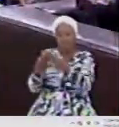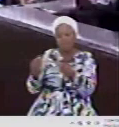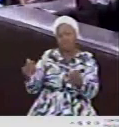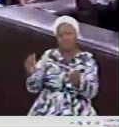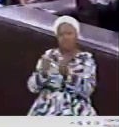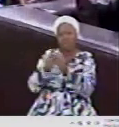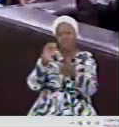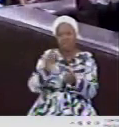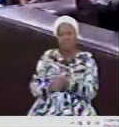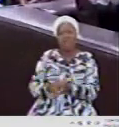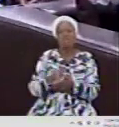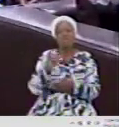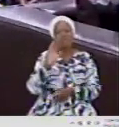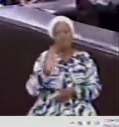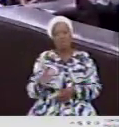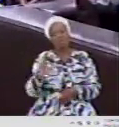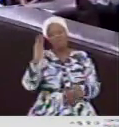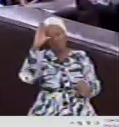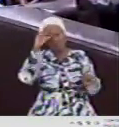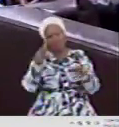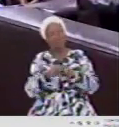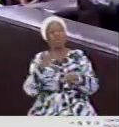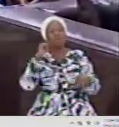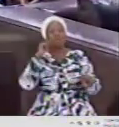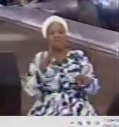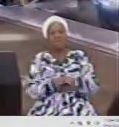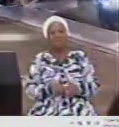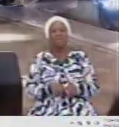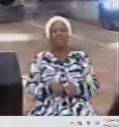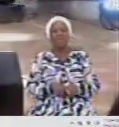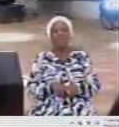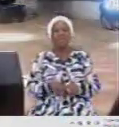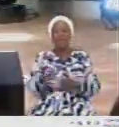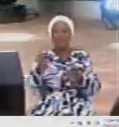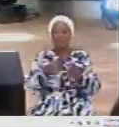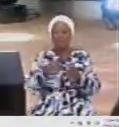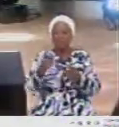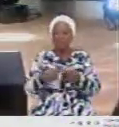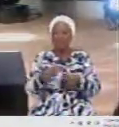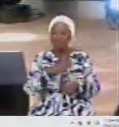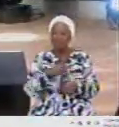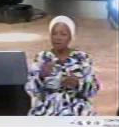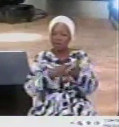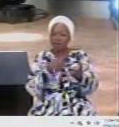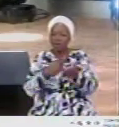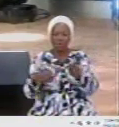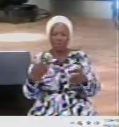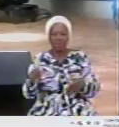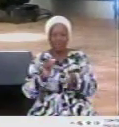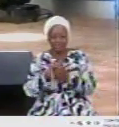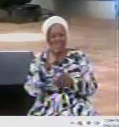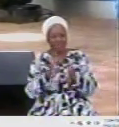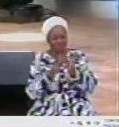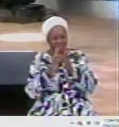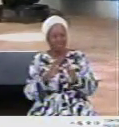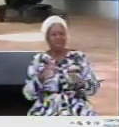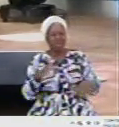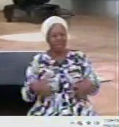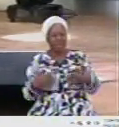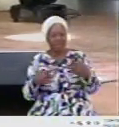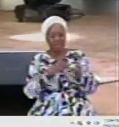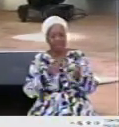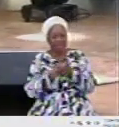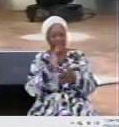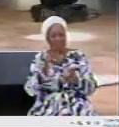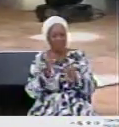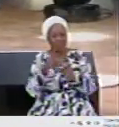and that. Leave your gift, go reconcile with your brother who has something to give. That's Christianity, that's the word of Christ. It says,